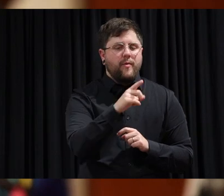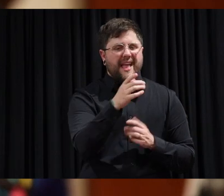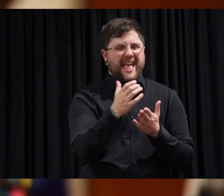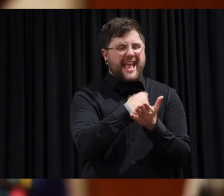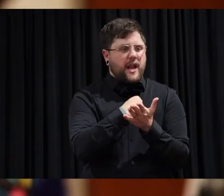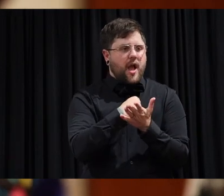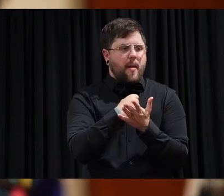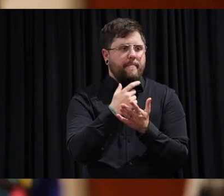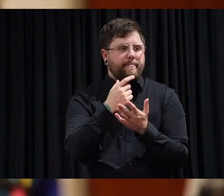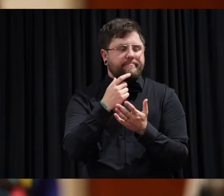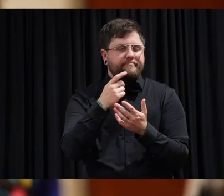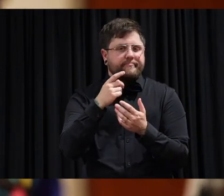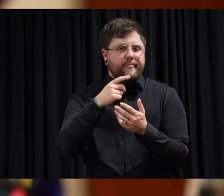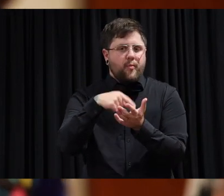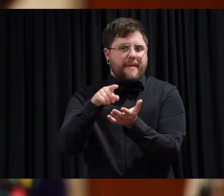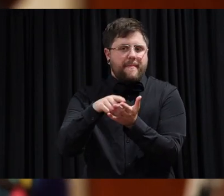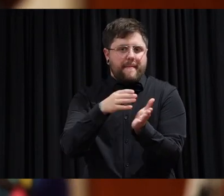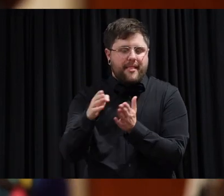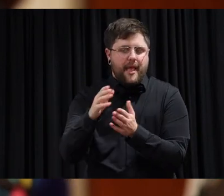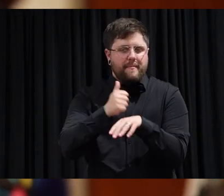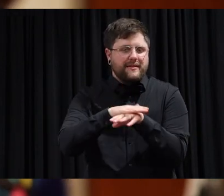plan, or if you're able to,